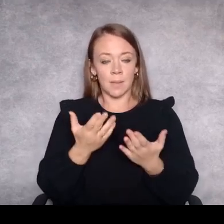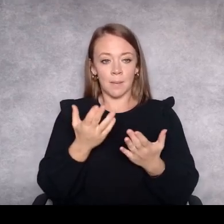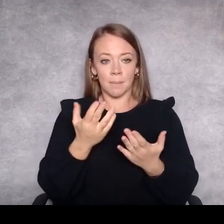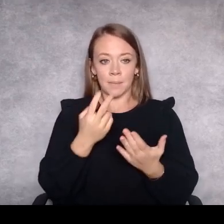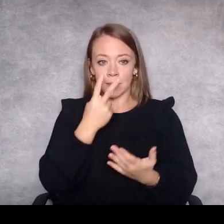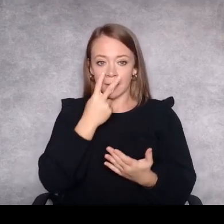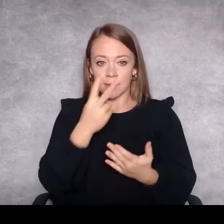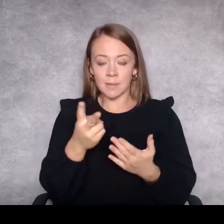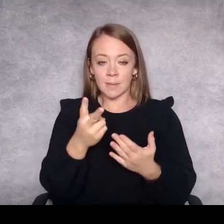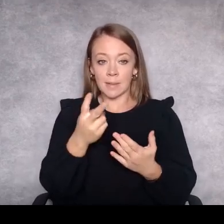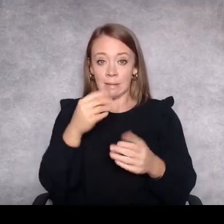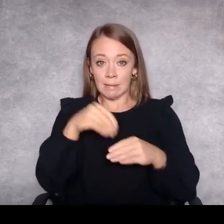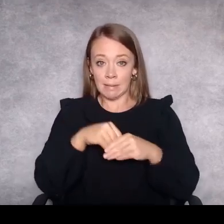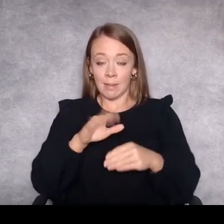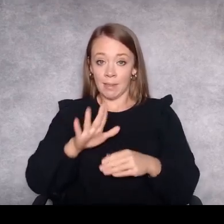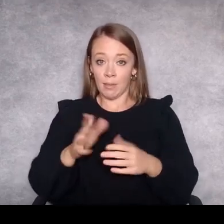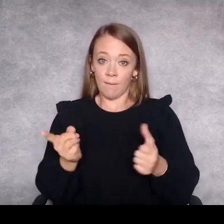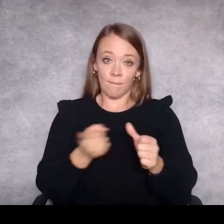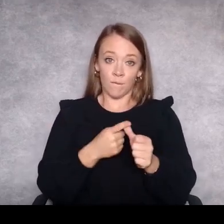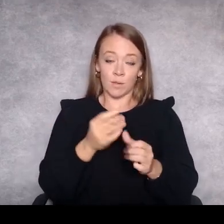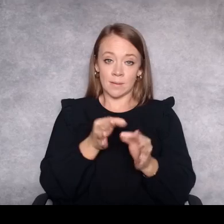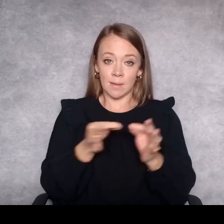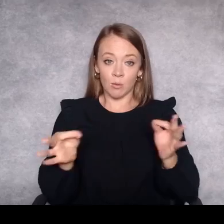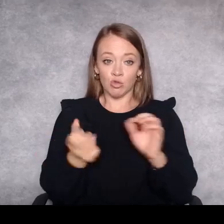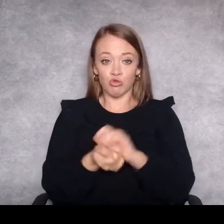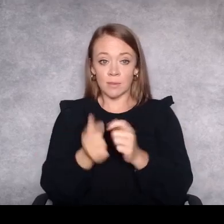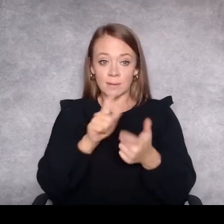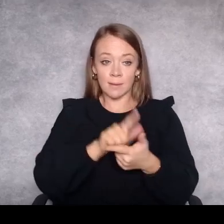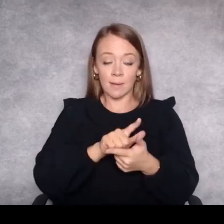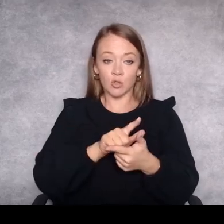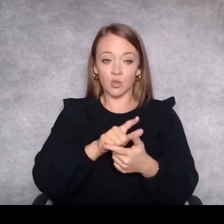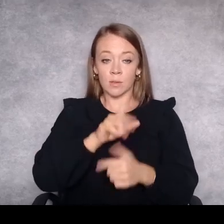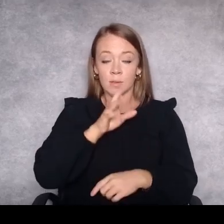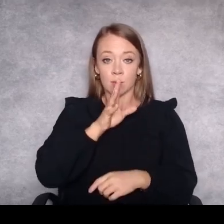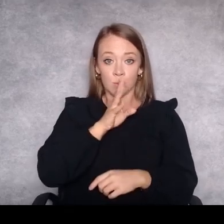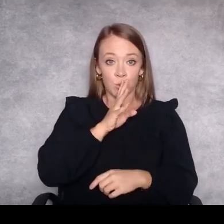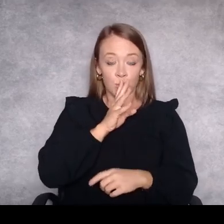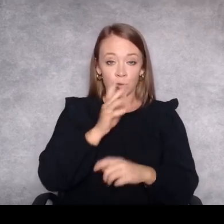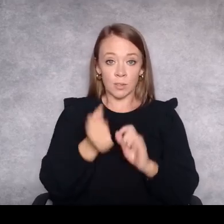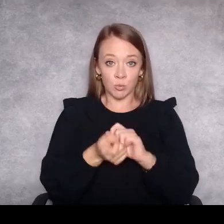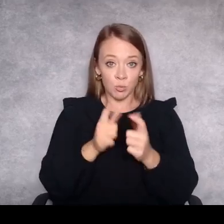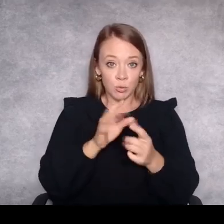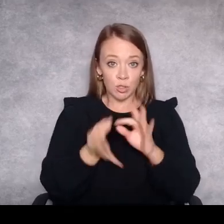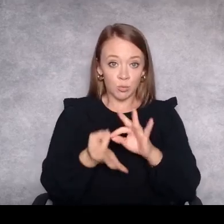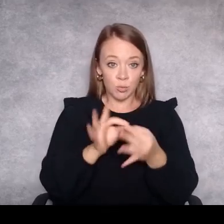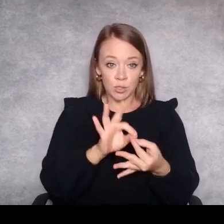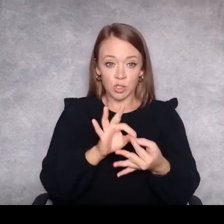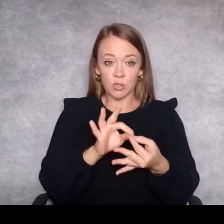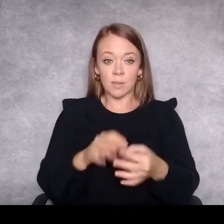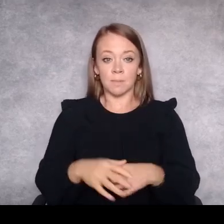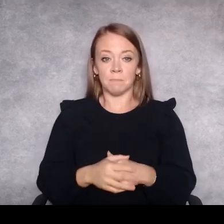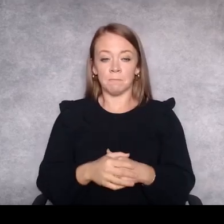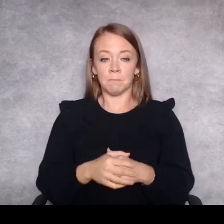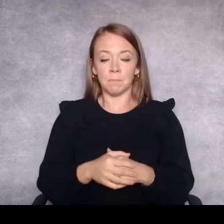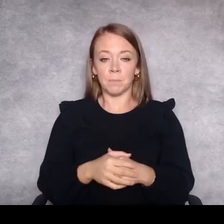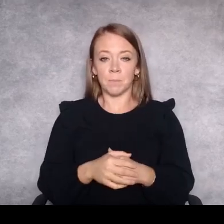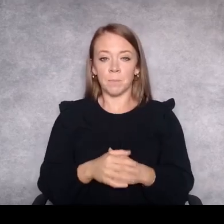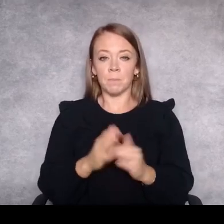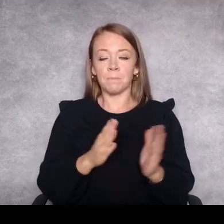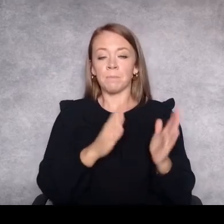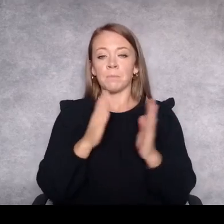preview, review directions in primary language, translation, oral interpretation, websites, and etc.?